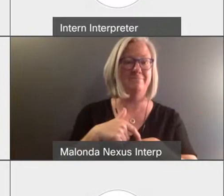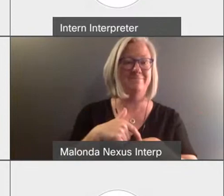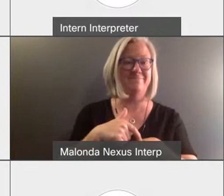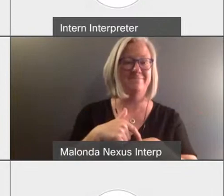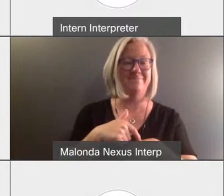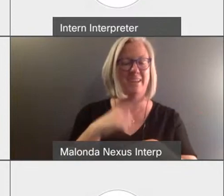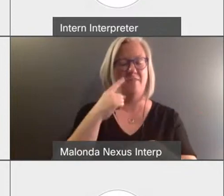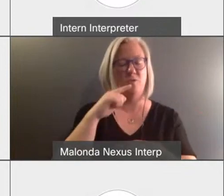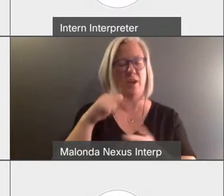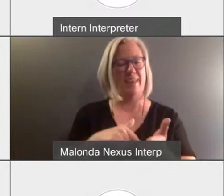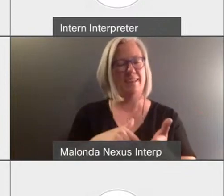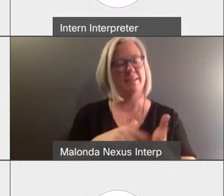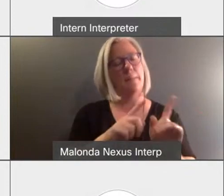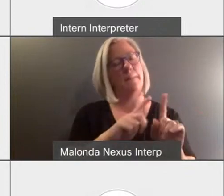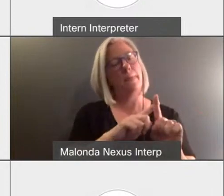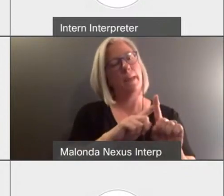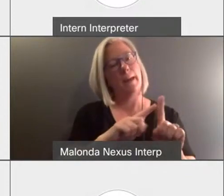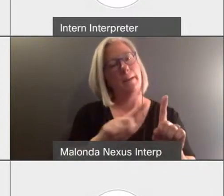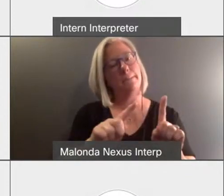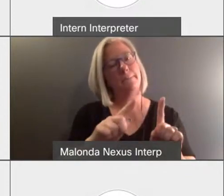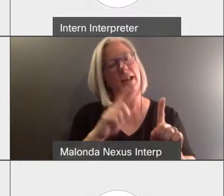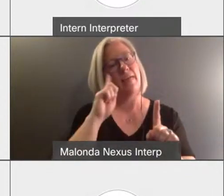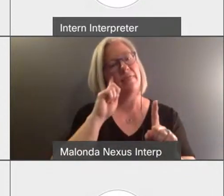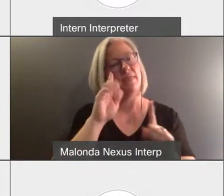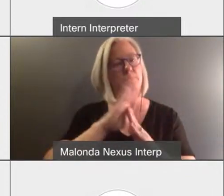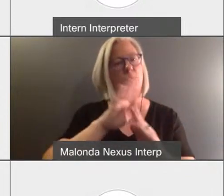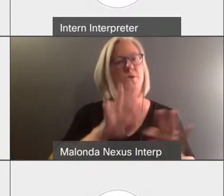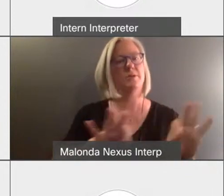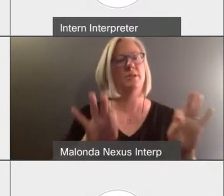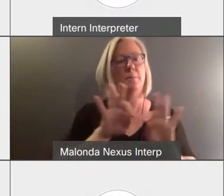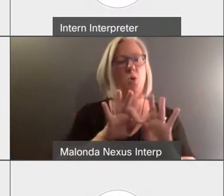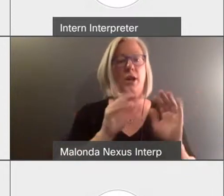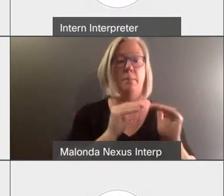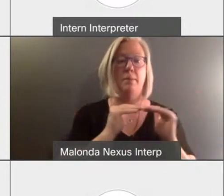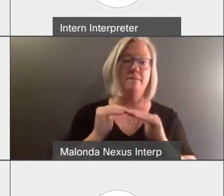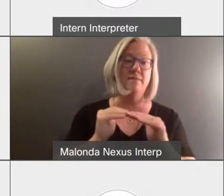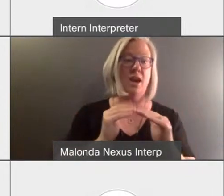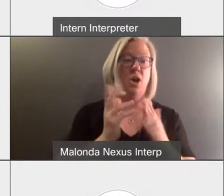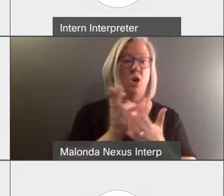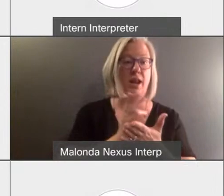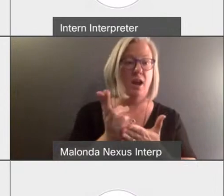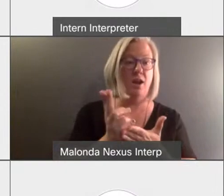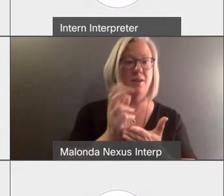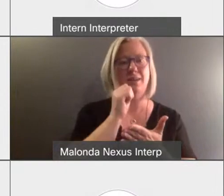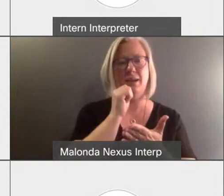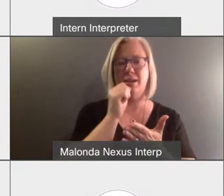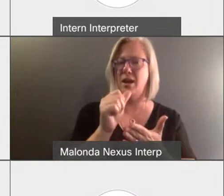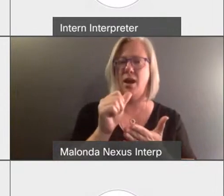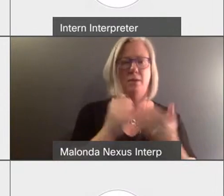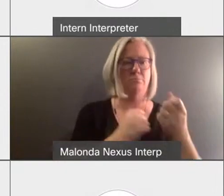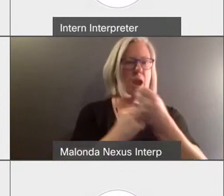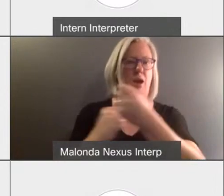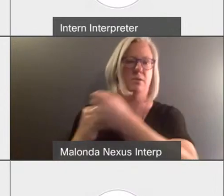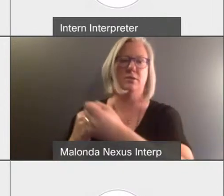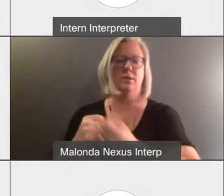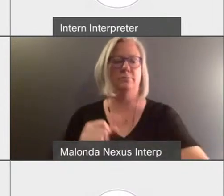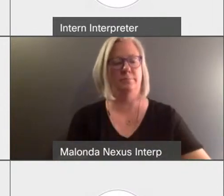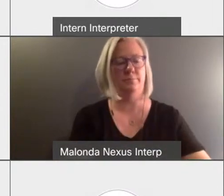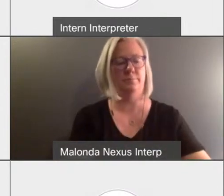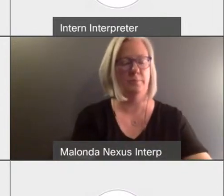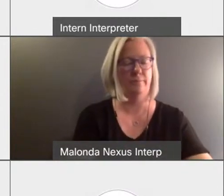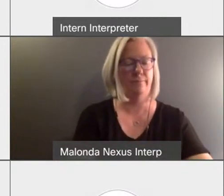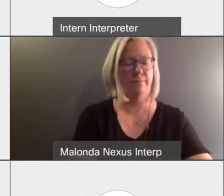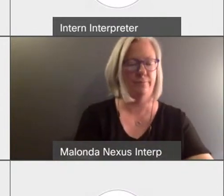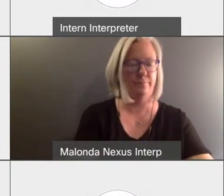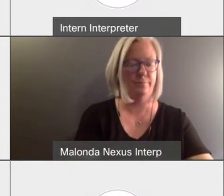preparation for this, but I think the most important thing is to be fair and honest and not partisan. Thank you.